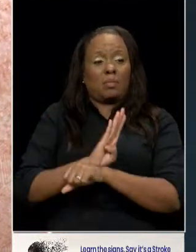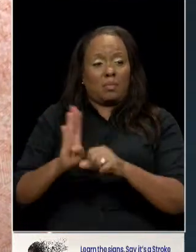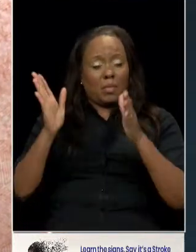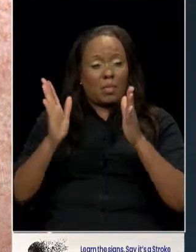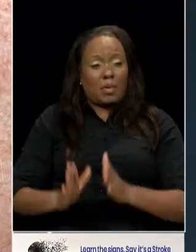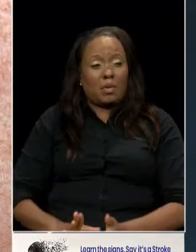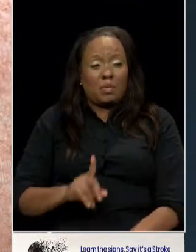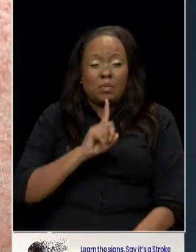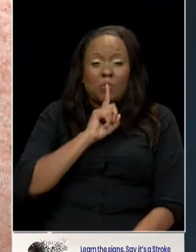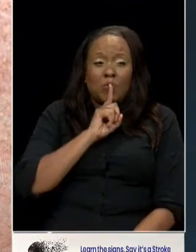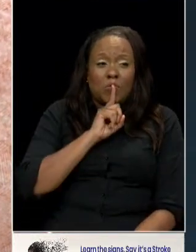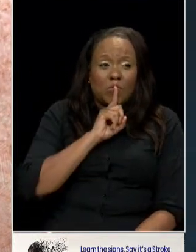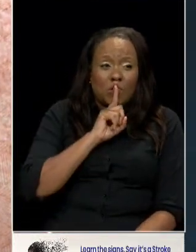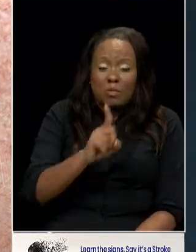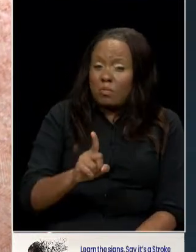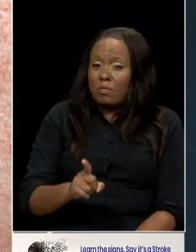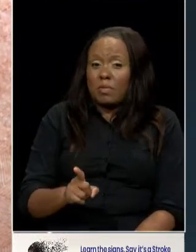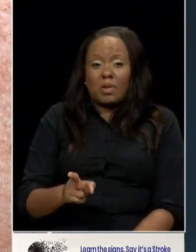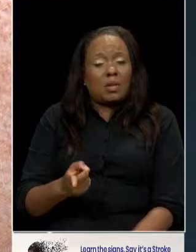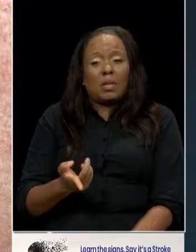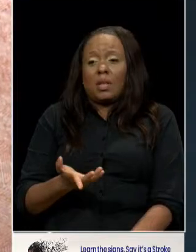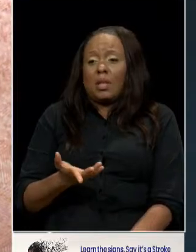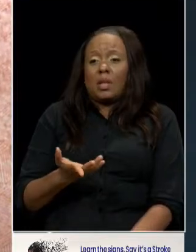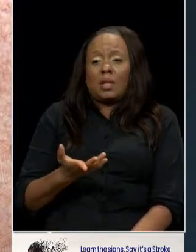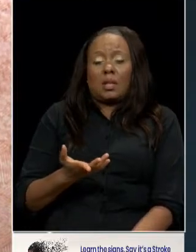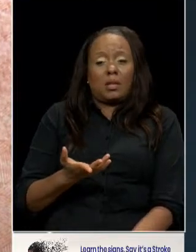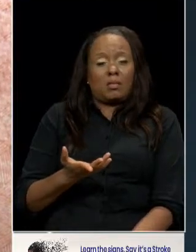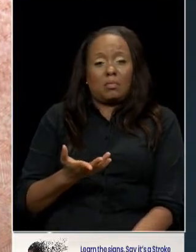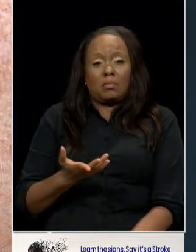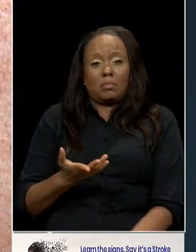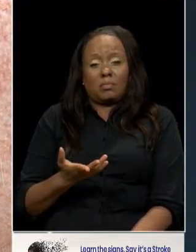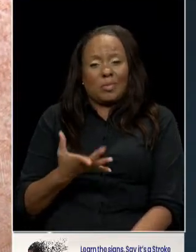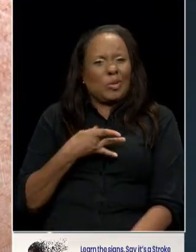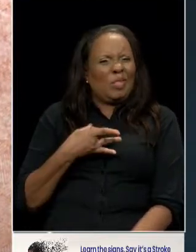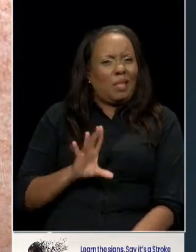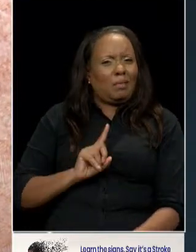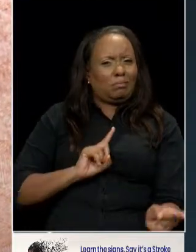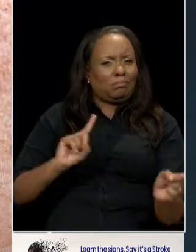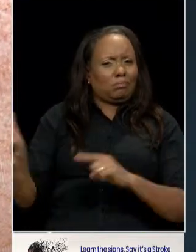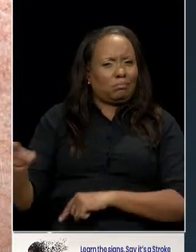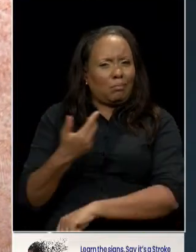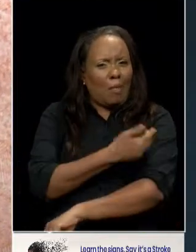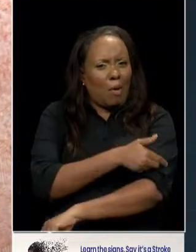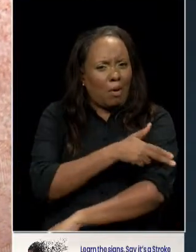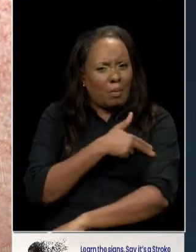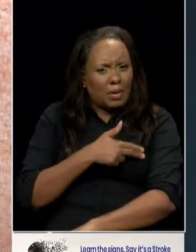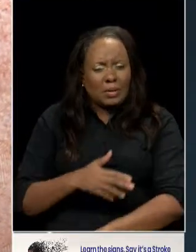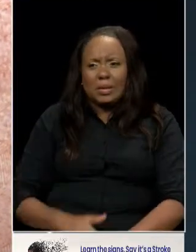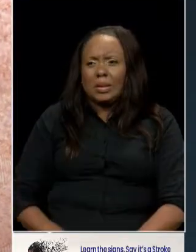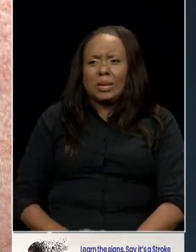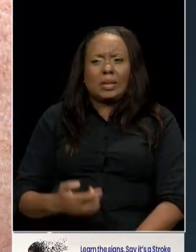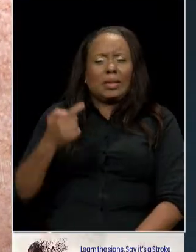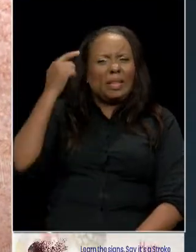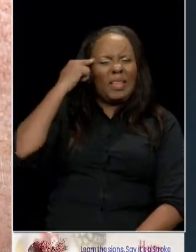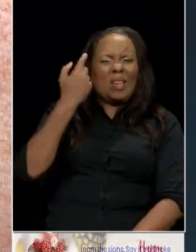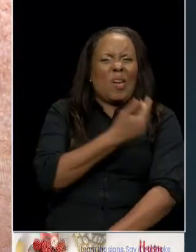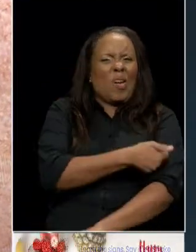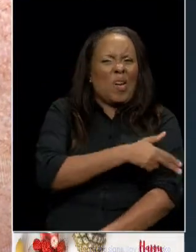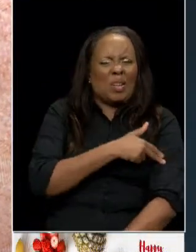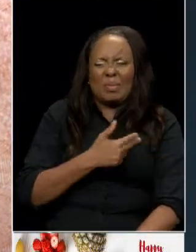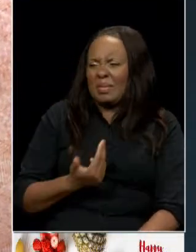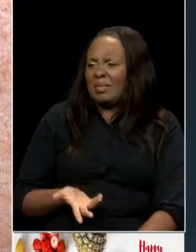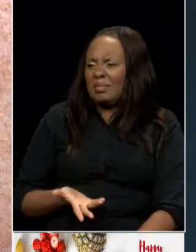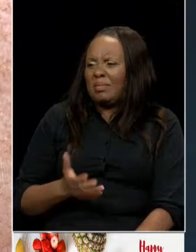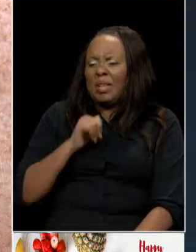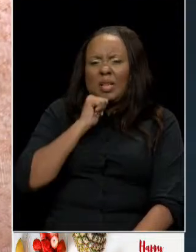very poor perception of what the hospital can offer and what the hospital has to offer. And I hear this on a